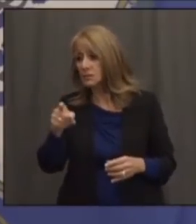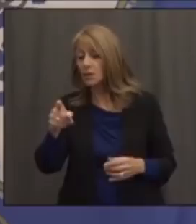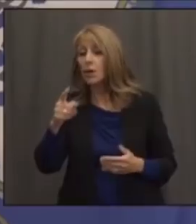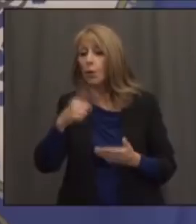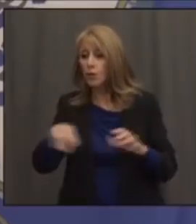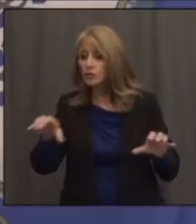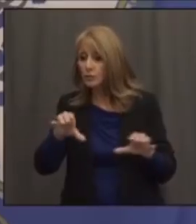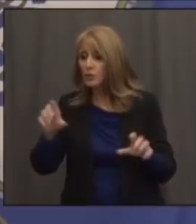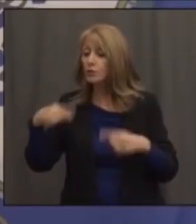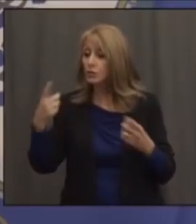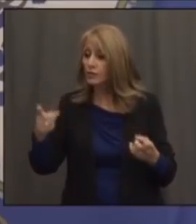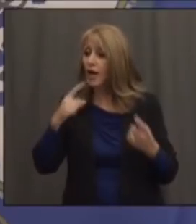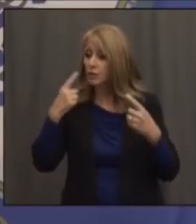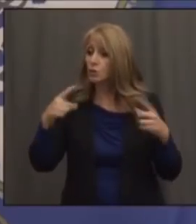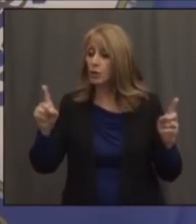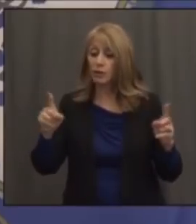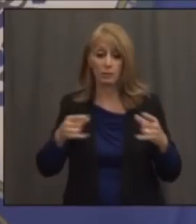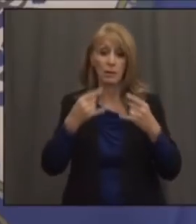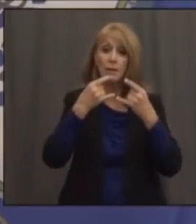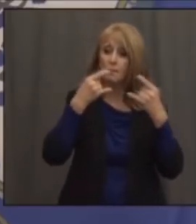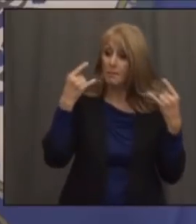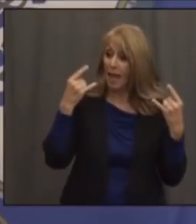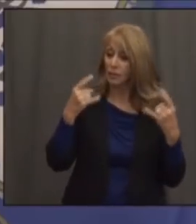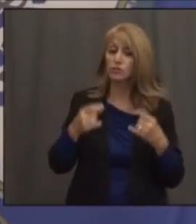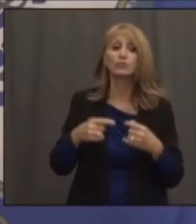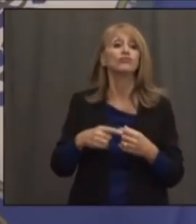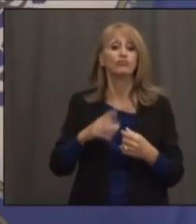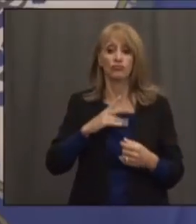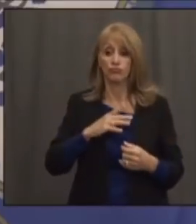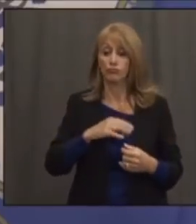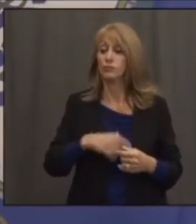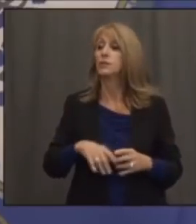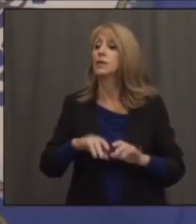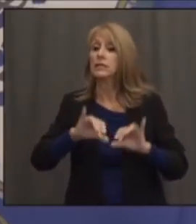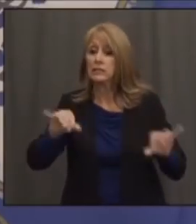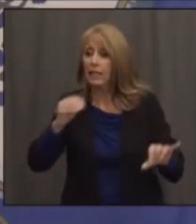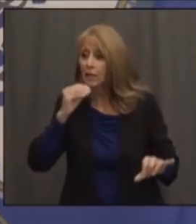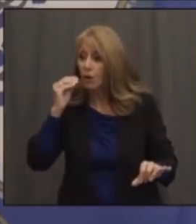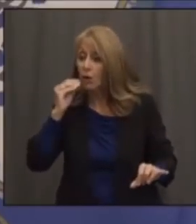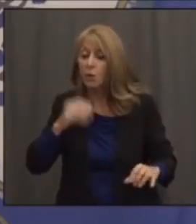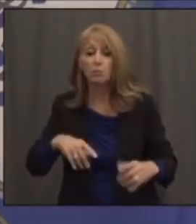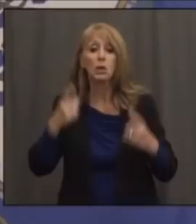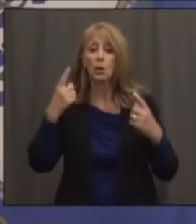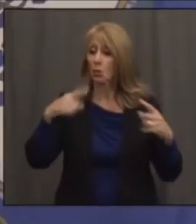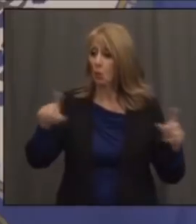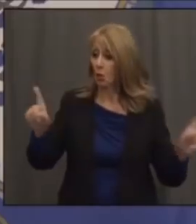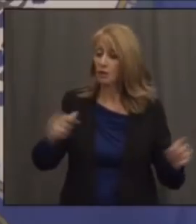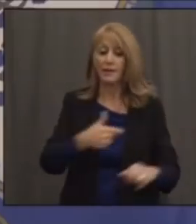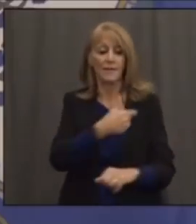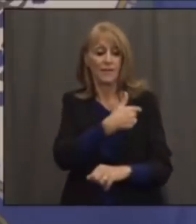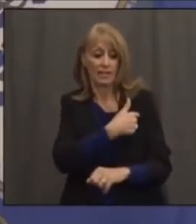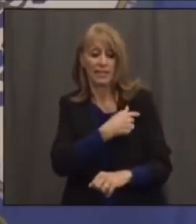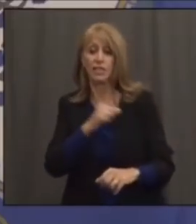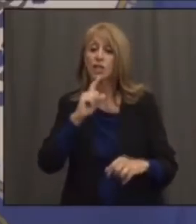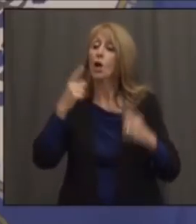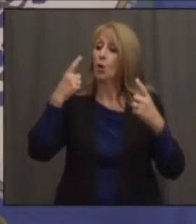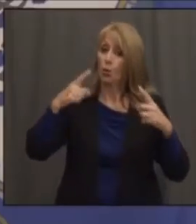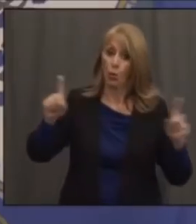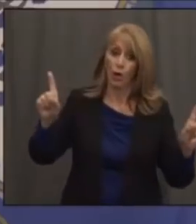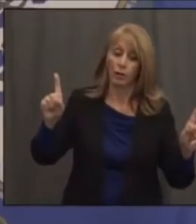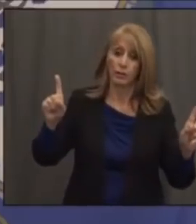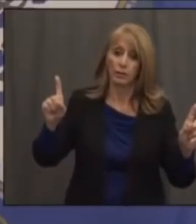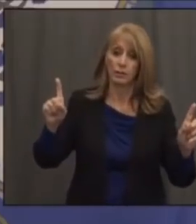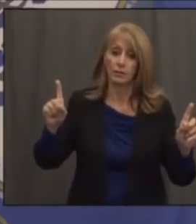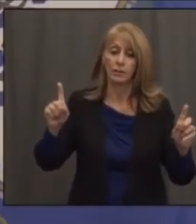is necessary now unless you're unvaccinated indoors, that vaccinations have worked. But hopefully, Emily,